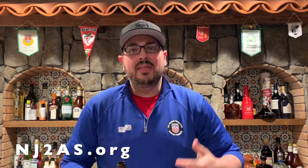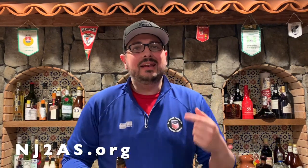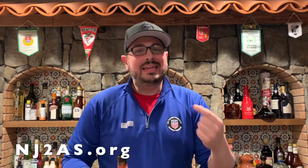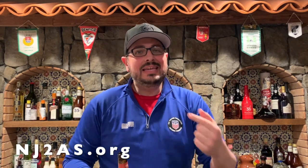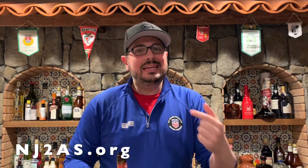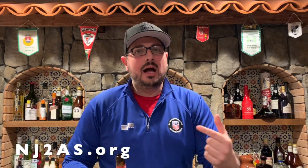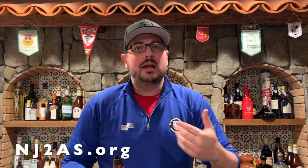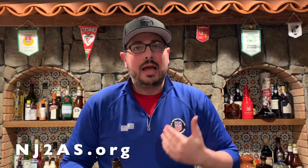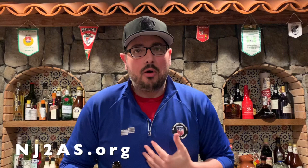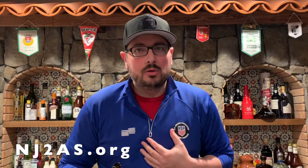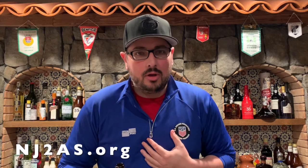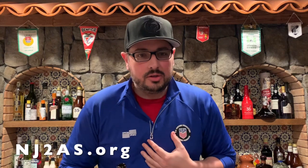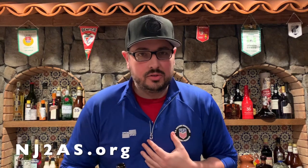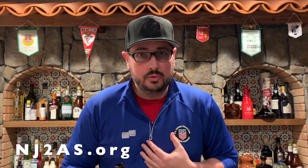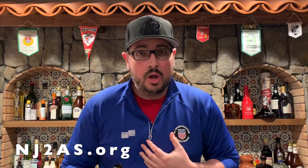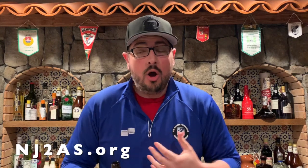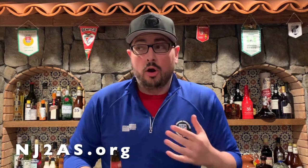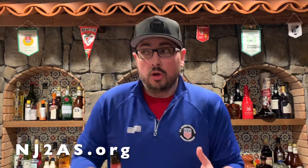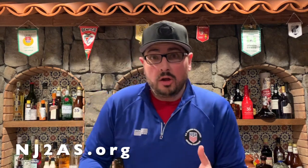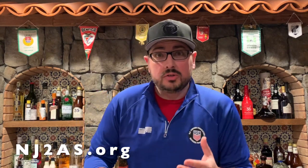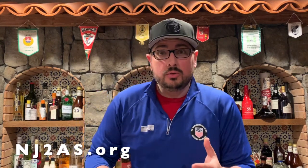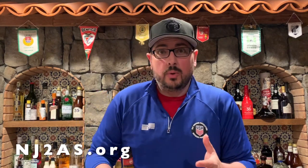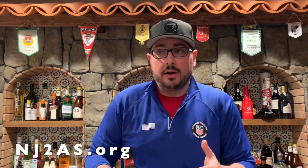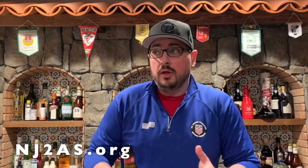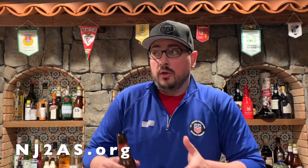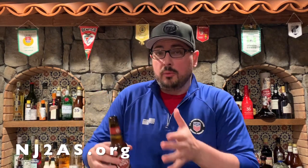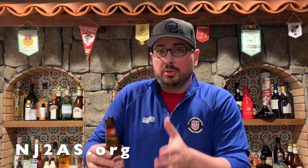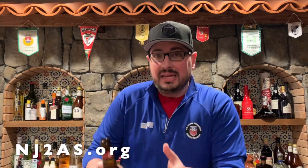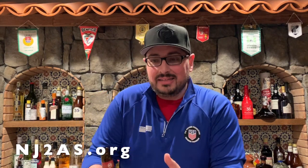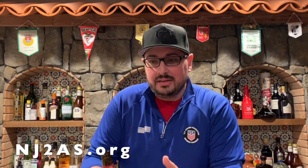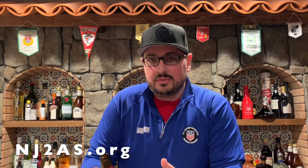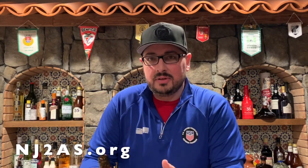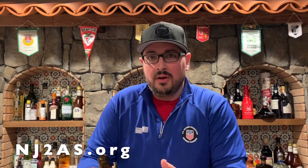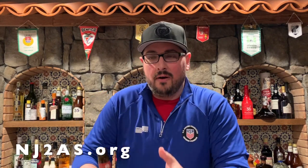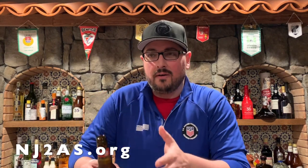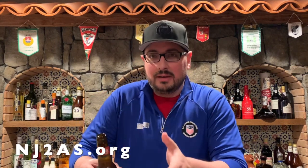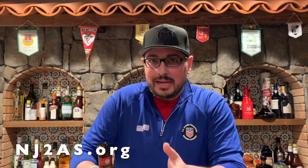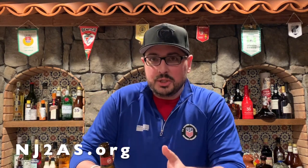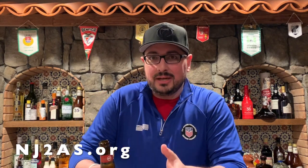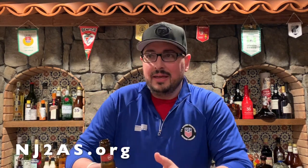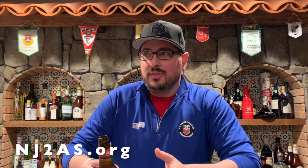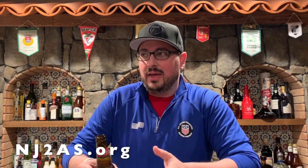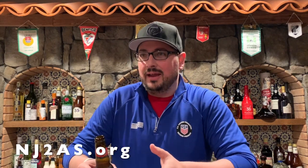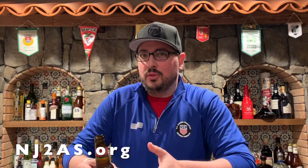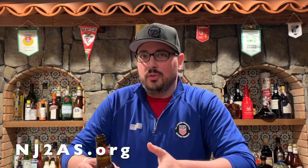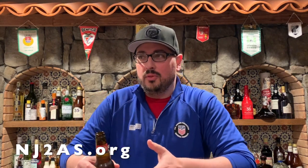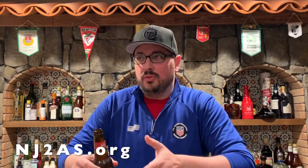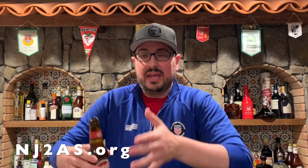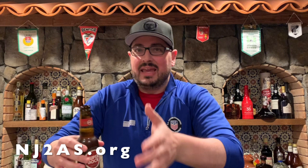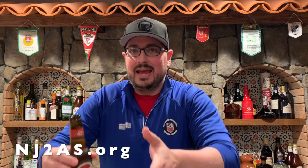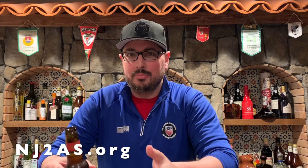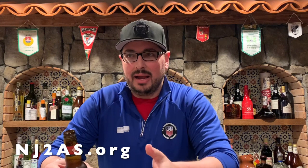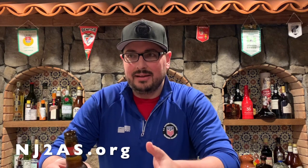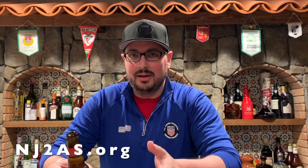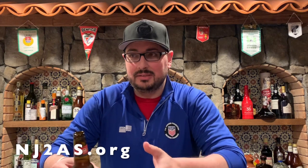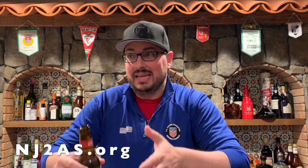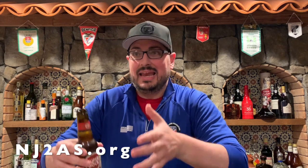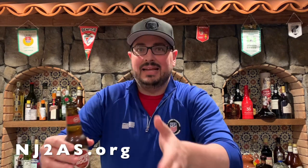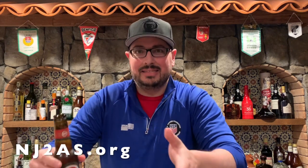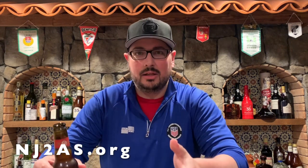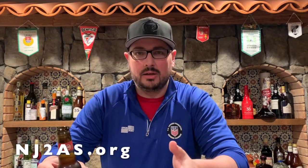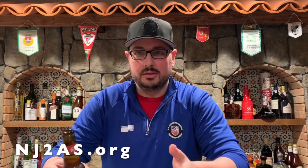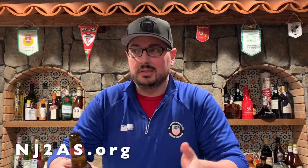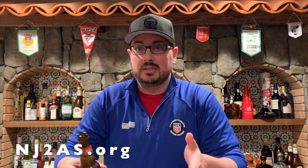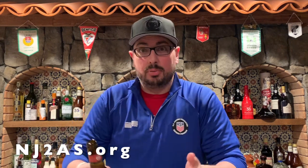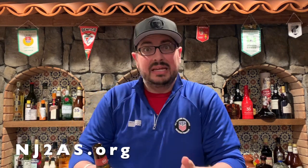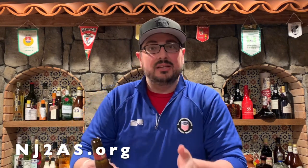acknowledging that he got our lawsuit. Our lawsuit where the plaintiffs are alleging that they can't buy guns, they